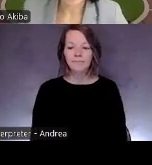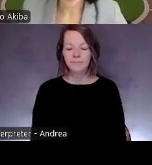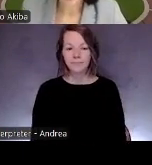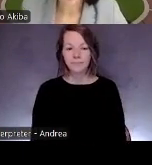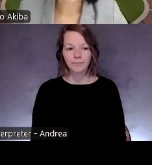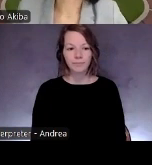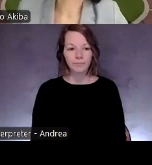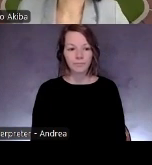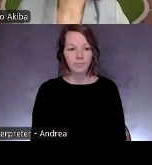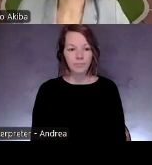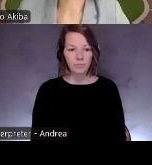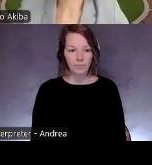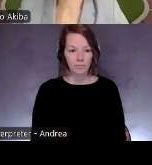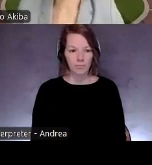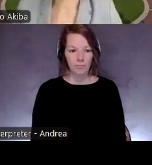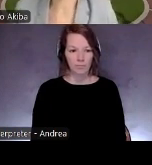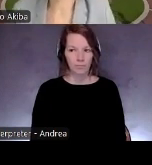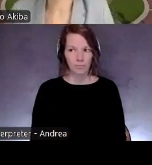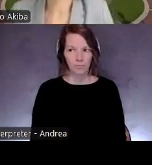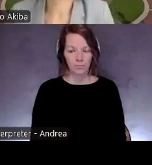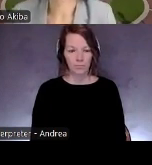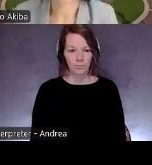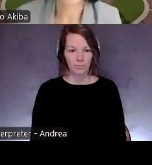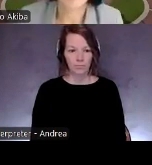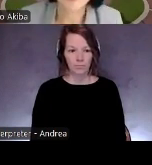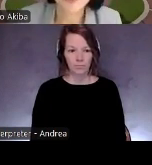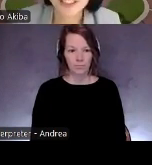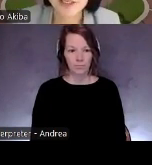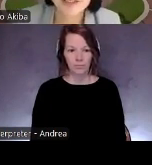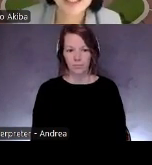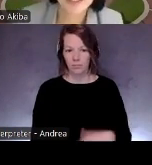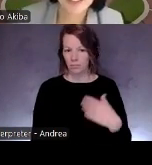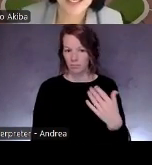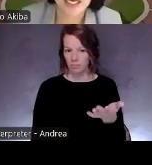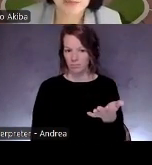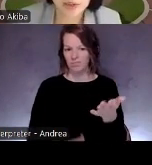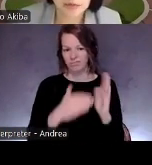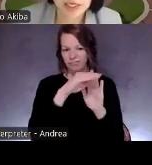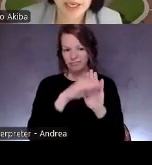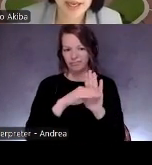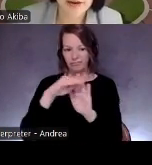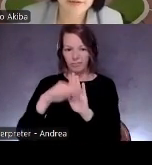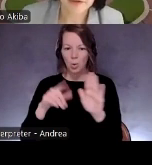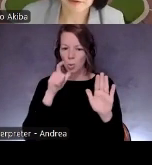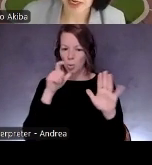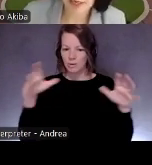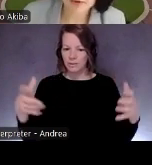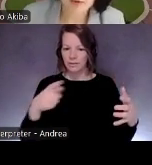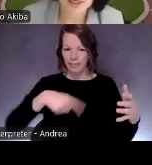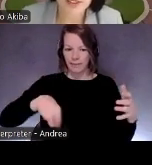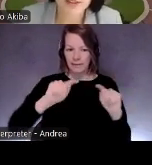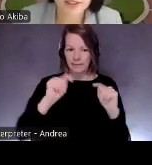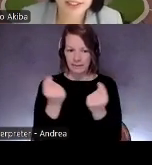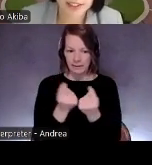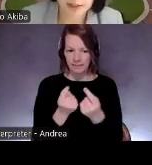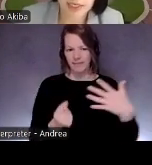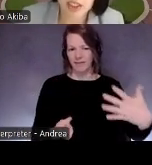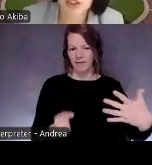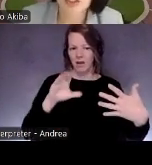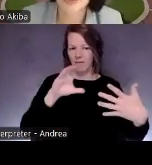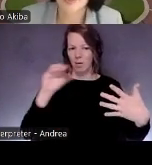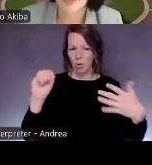Okay, so this slide lists our editorial teams. So we have, 5 co-editors,